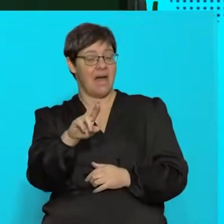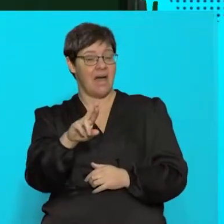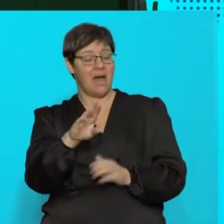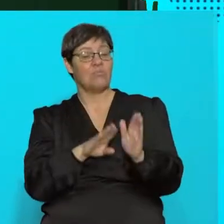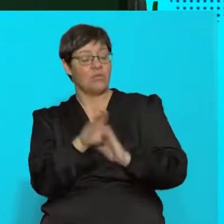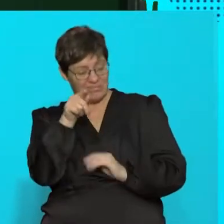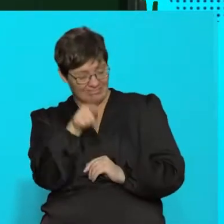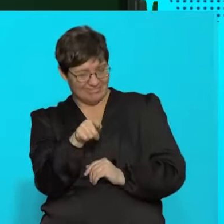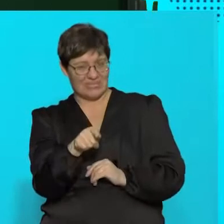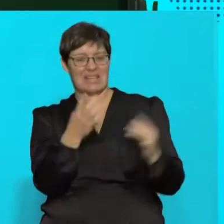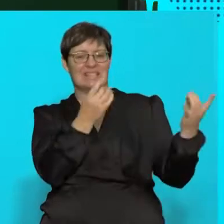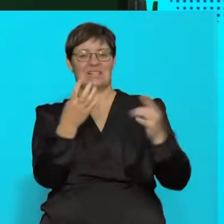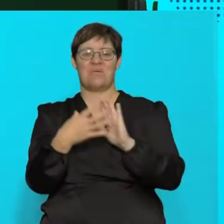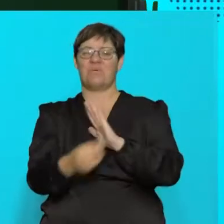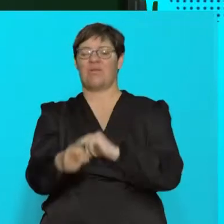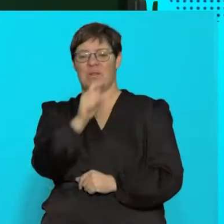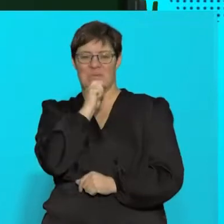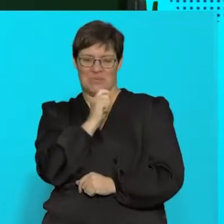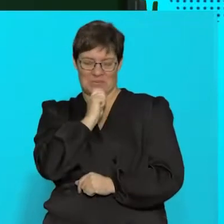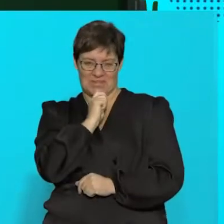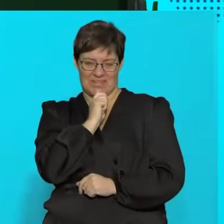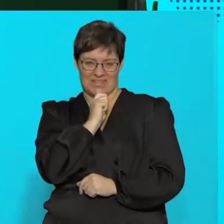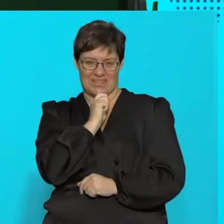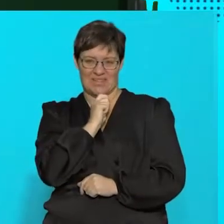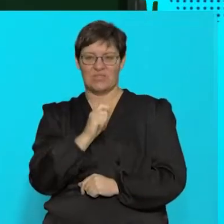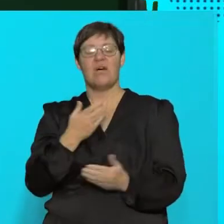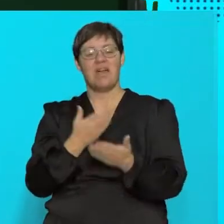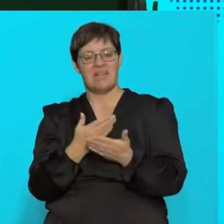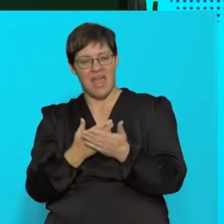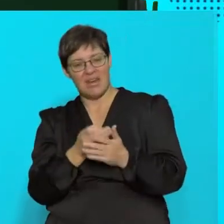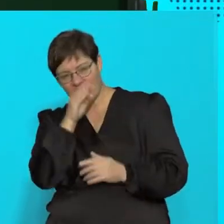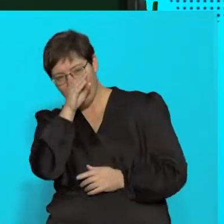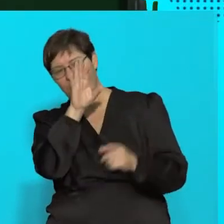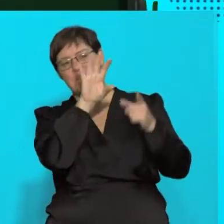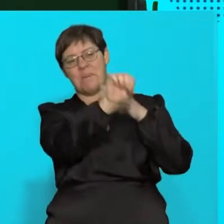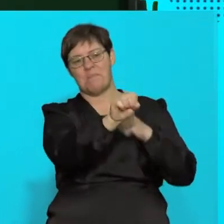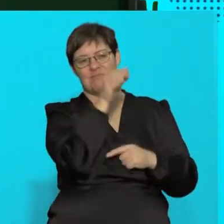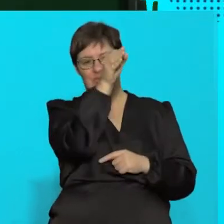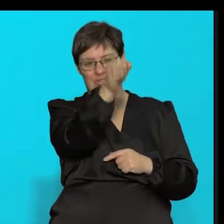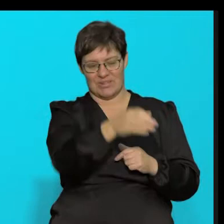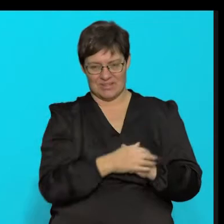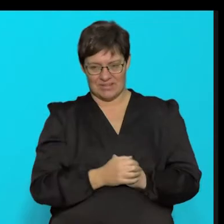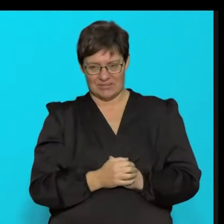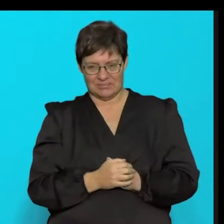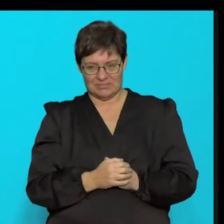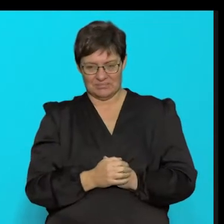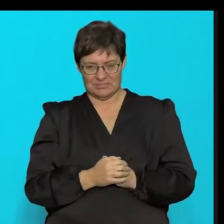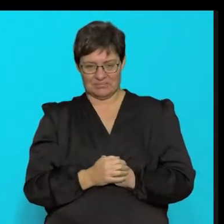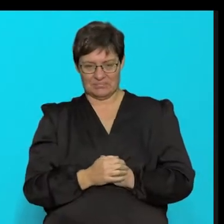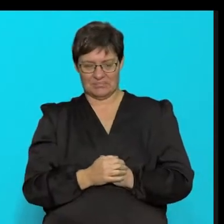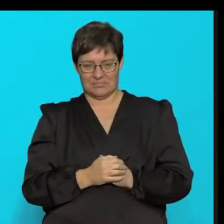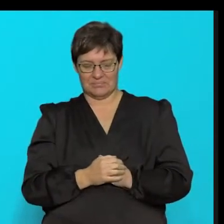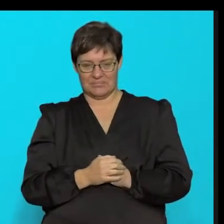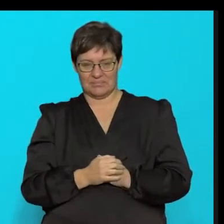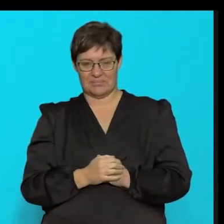one of the statistical model that can be used to forecast. Forecast meaning